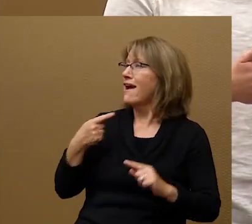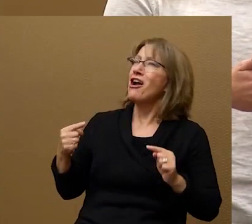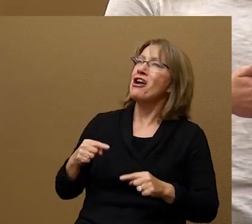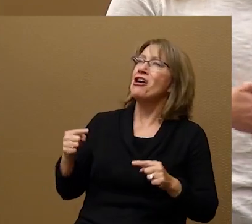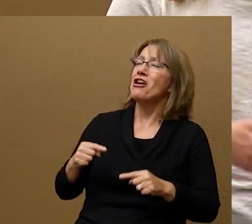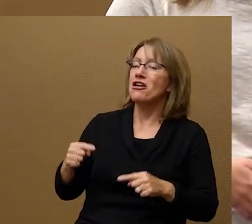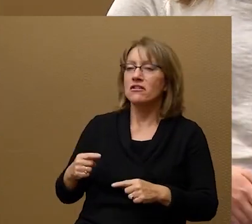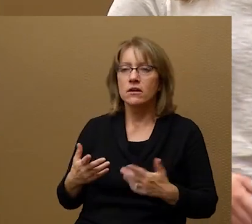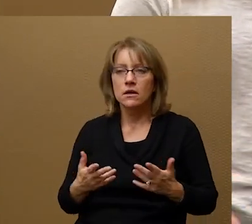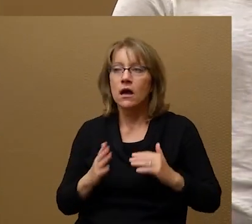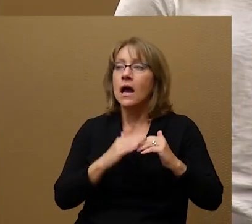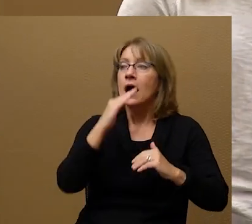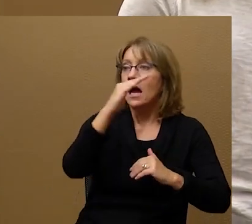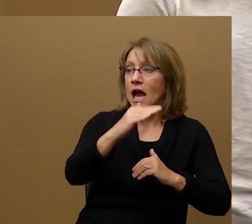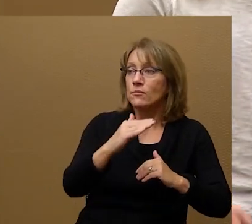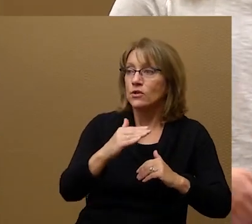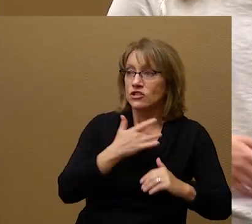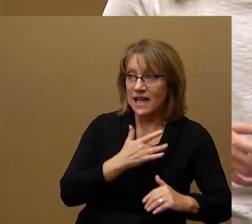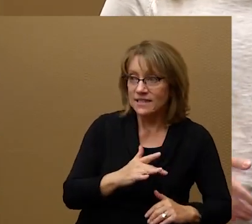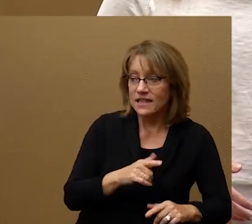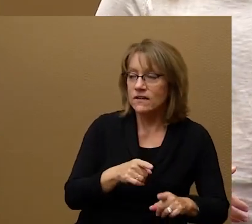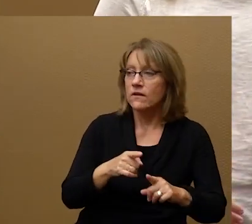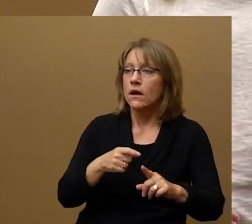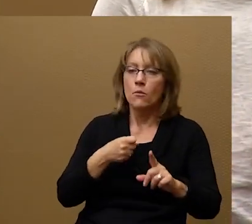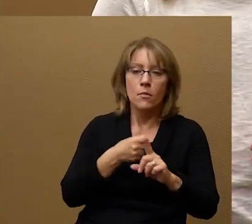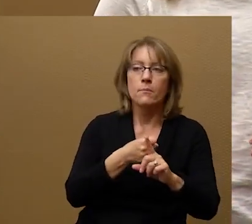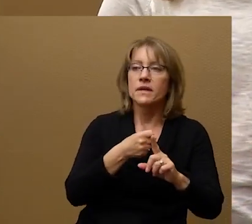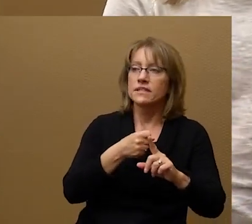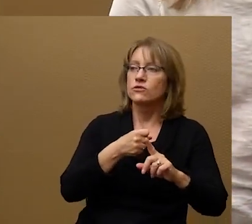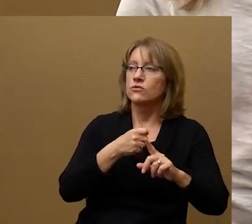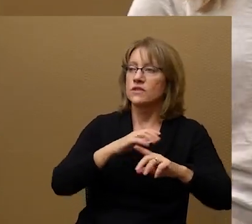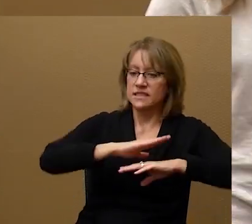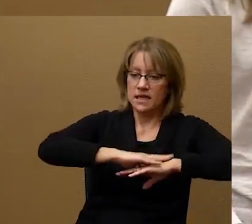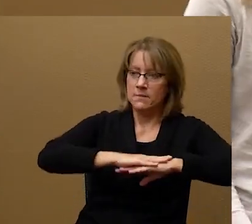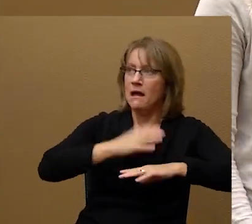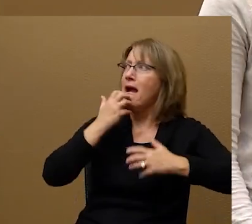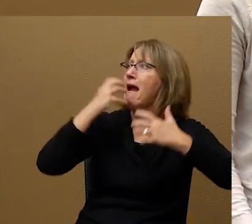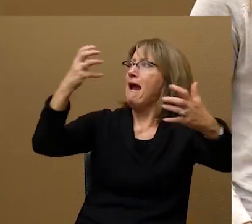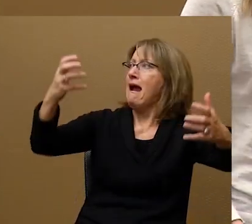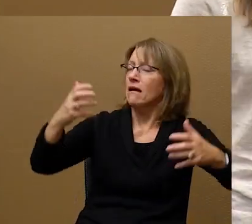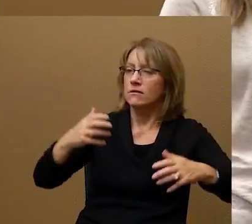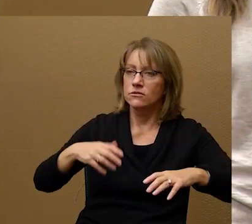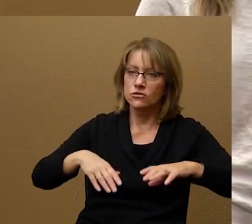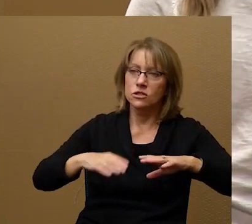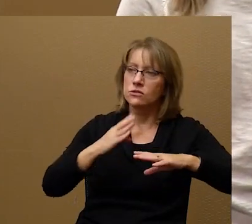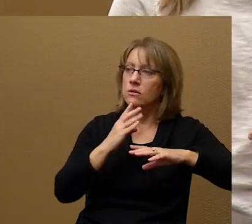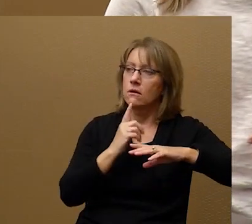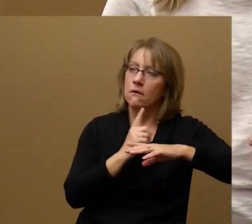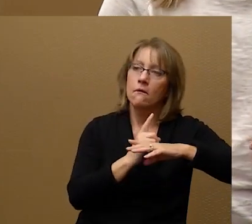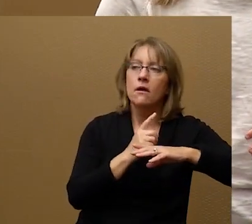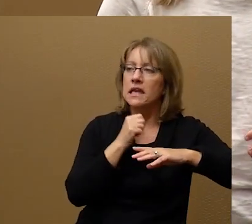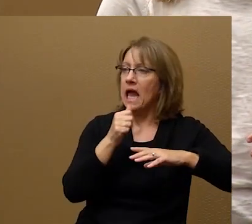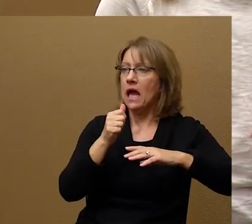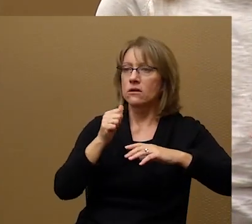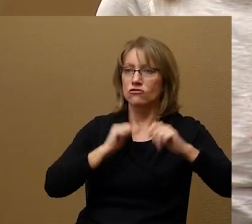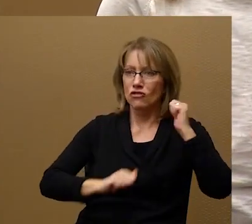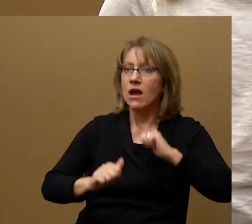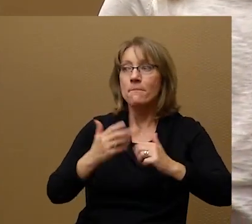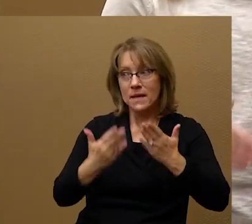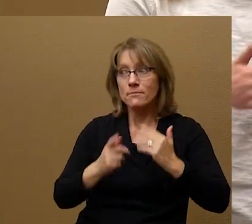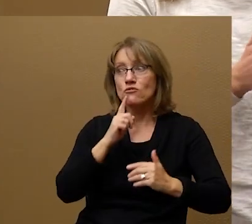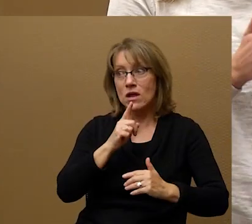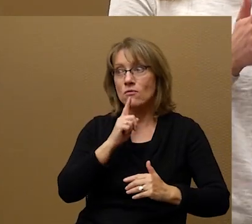our hypersensitive kids might bump into the table and scream. And they might not be being dramatic, it might really